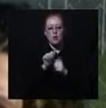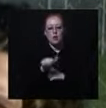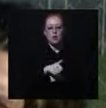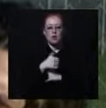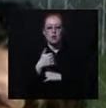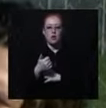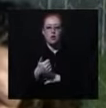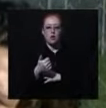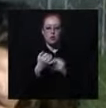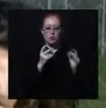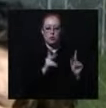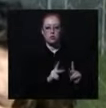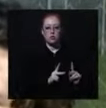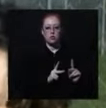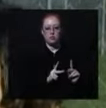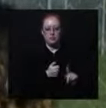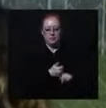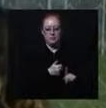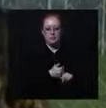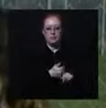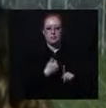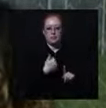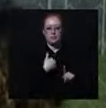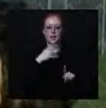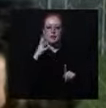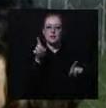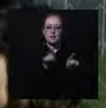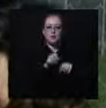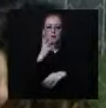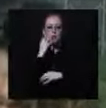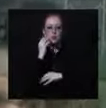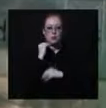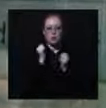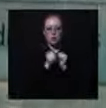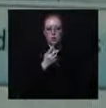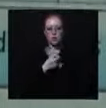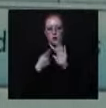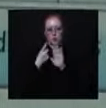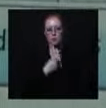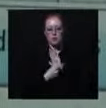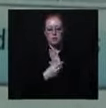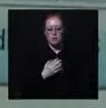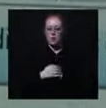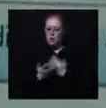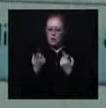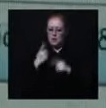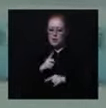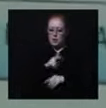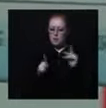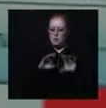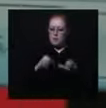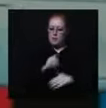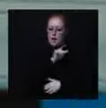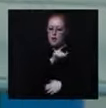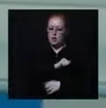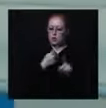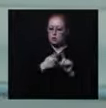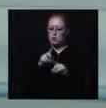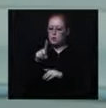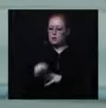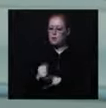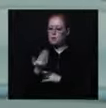another individual who had also had similar experiences with discrimination. What has happened to public attitudes toward the disabled in